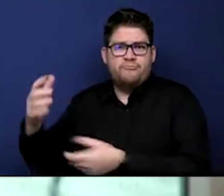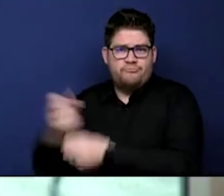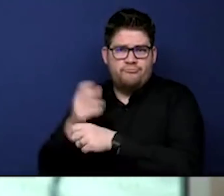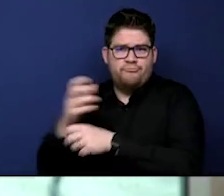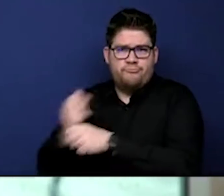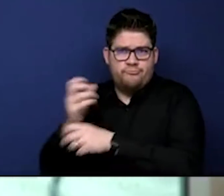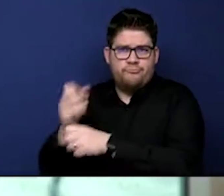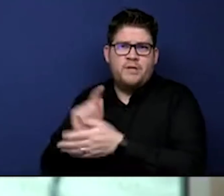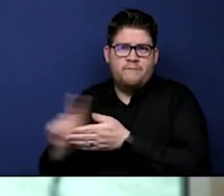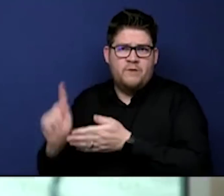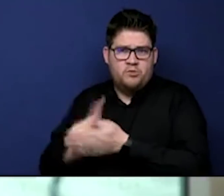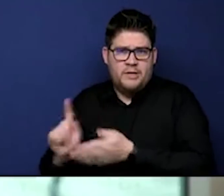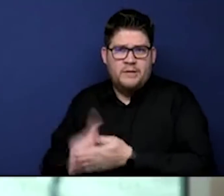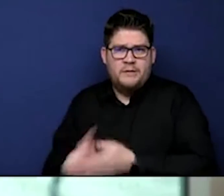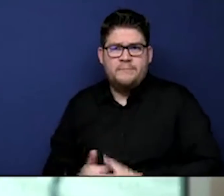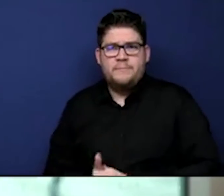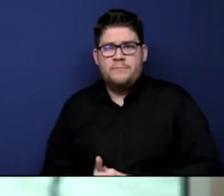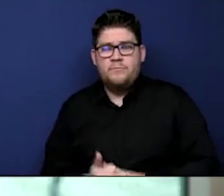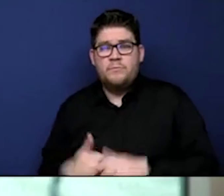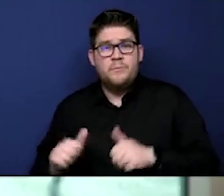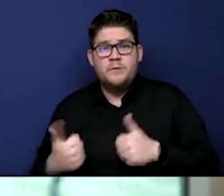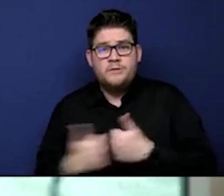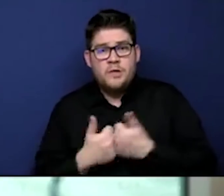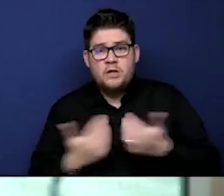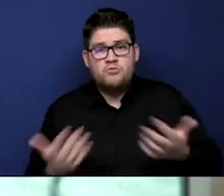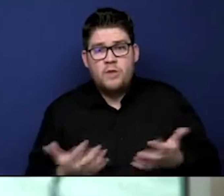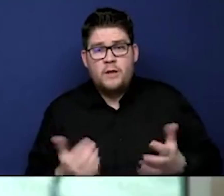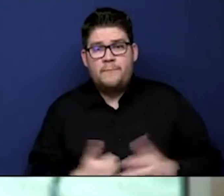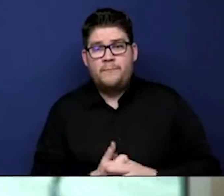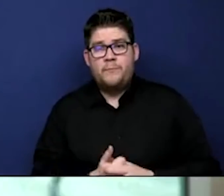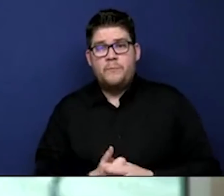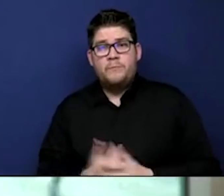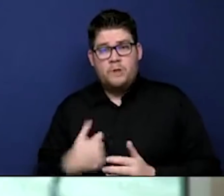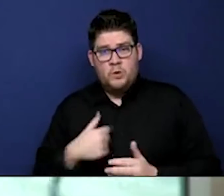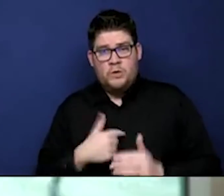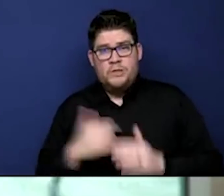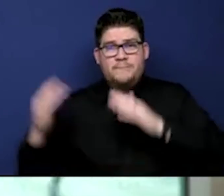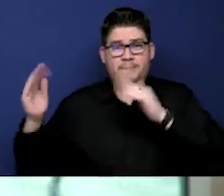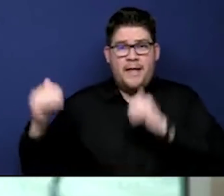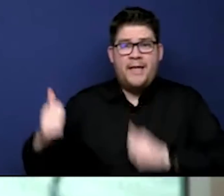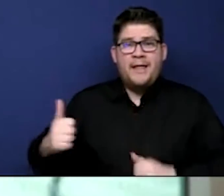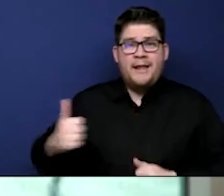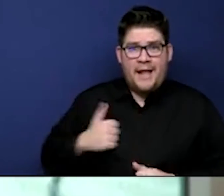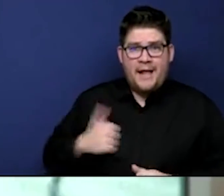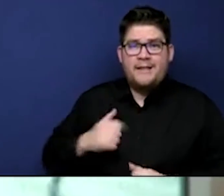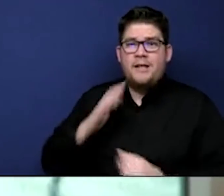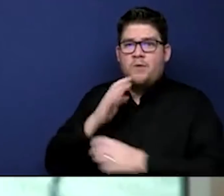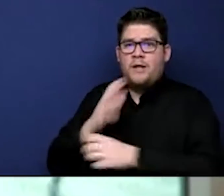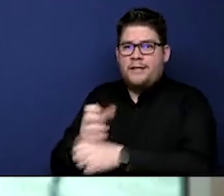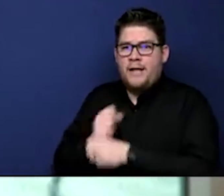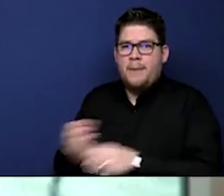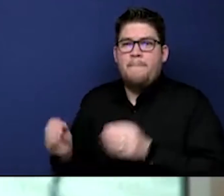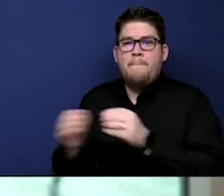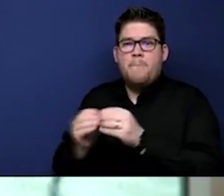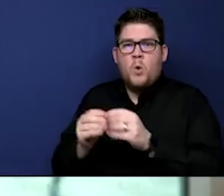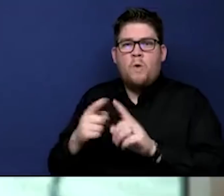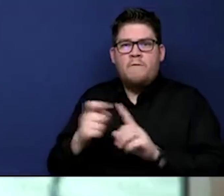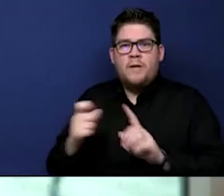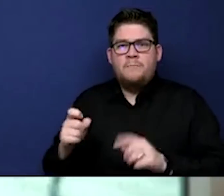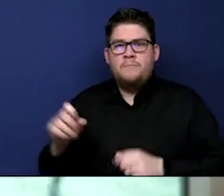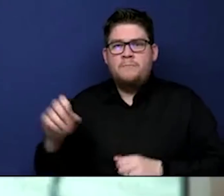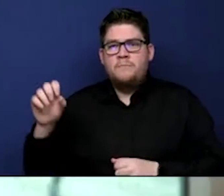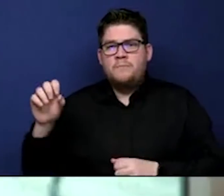It's been part of our challenge. We are expecting in Canada to get more from the Serum Institute of